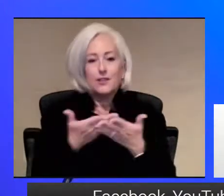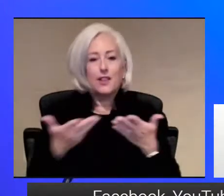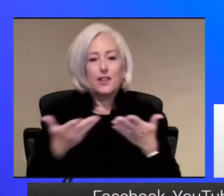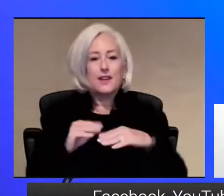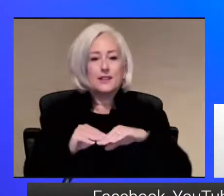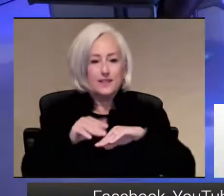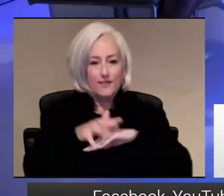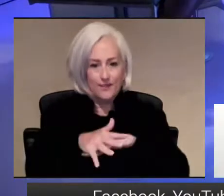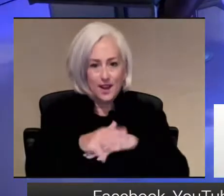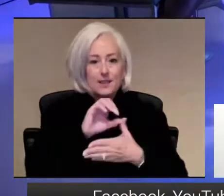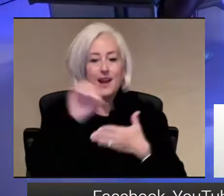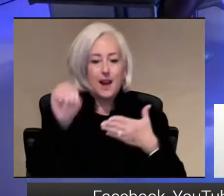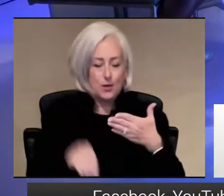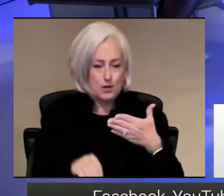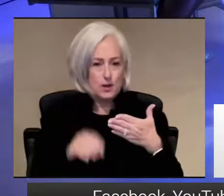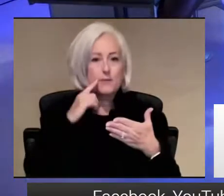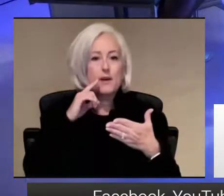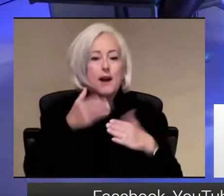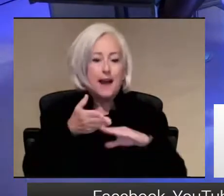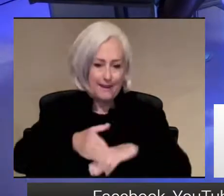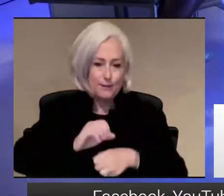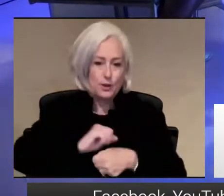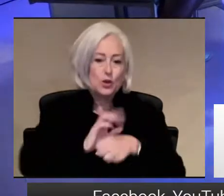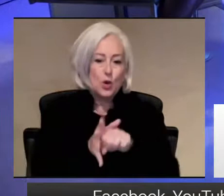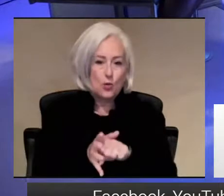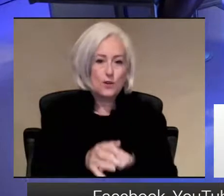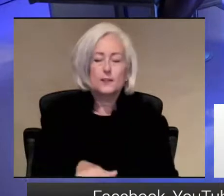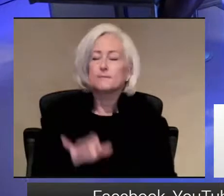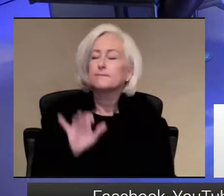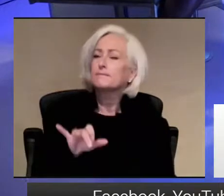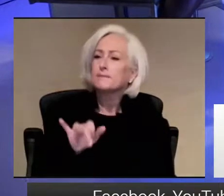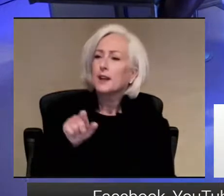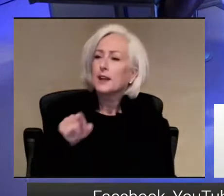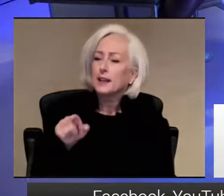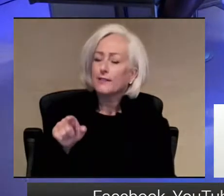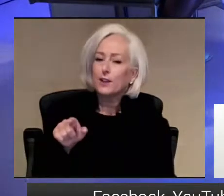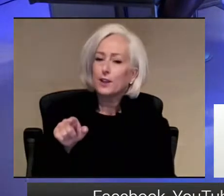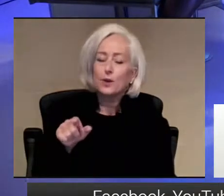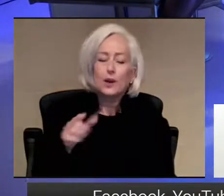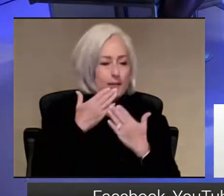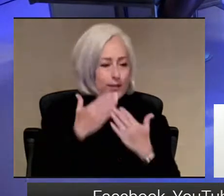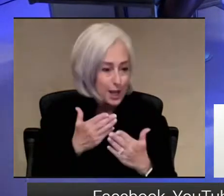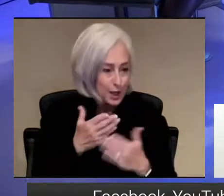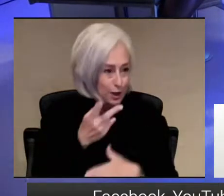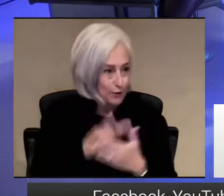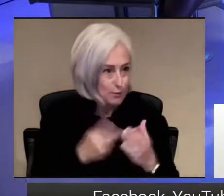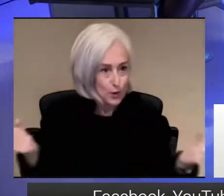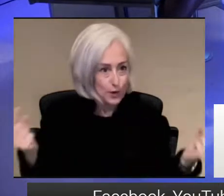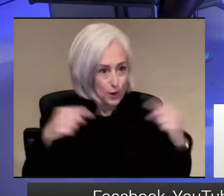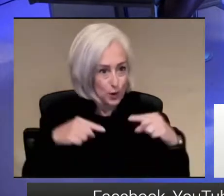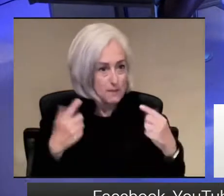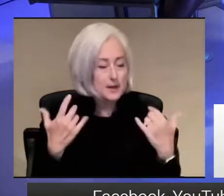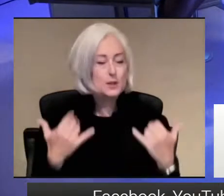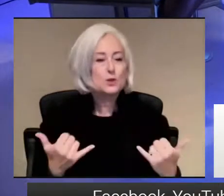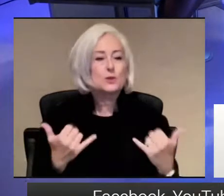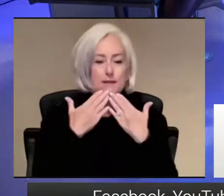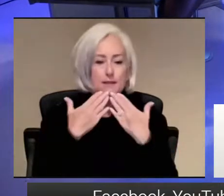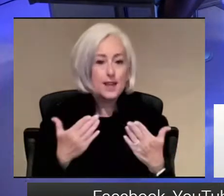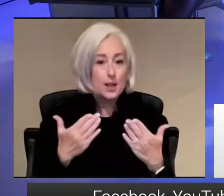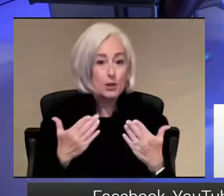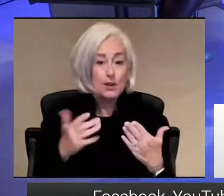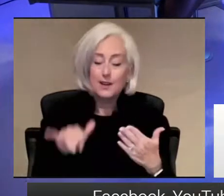COVID. So as you step back, and it is so great to have you both on the program to help address that, so thank you for doing this, because this is a tough subject